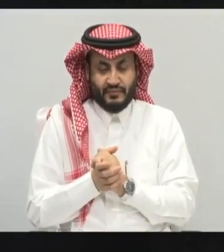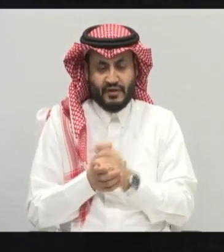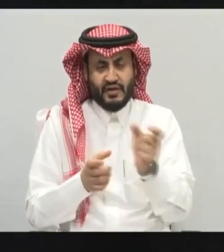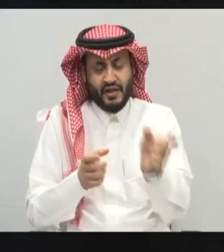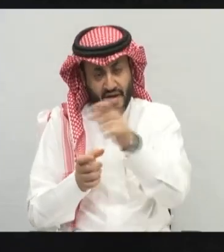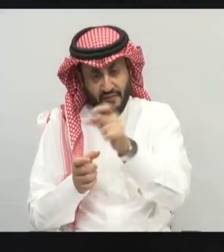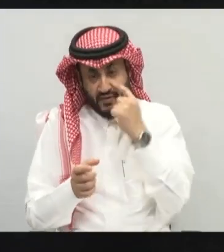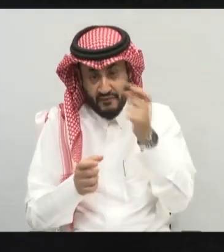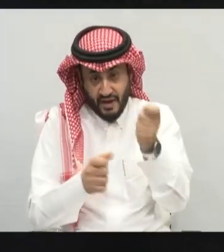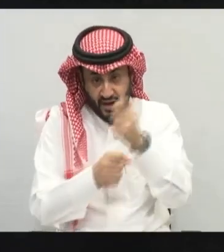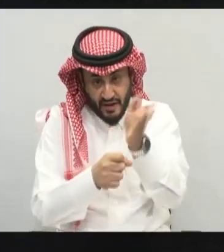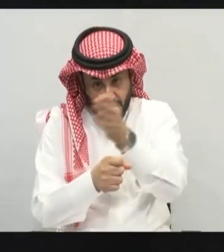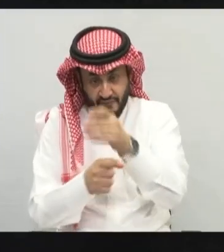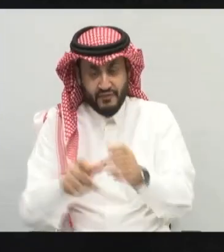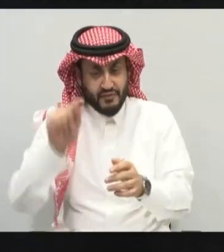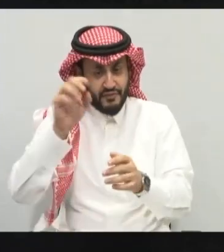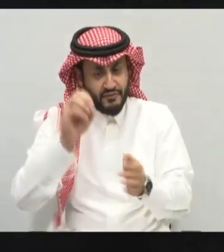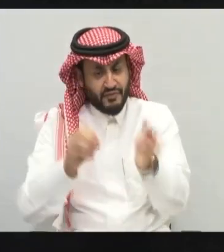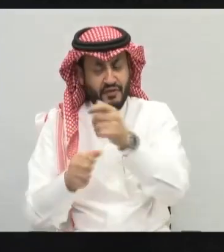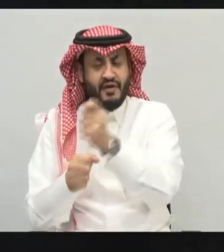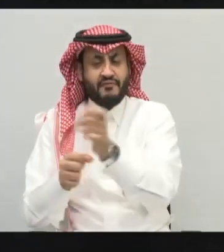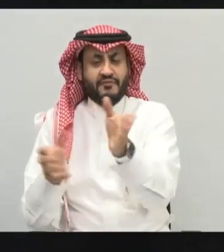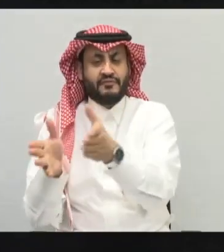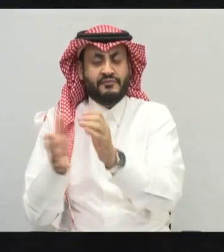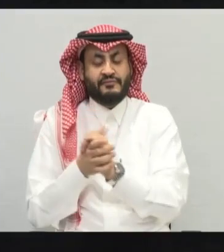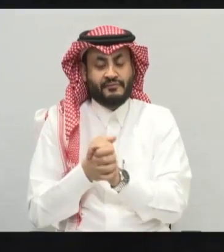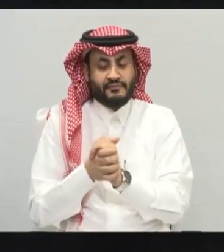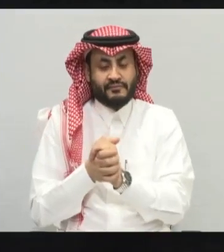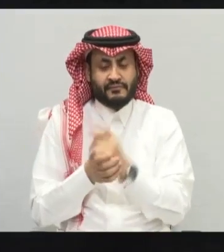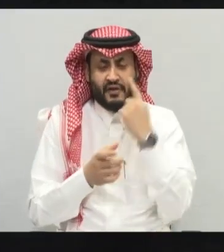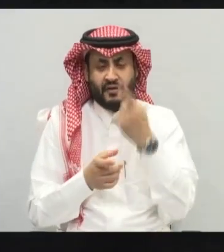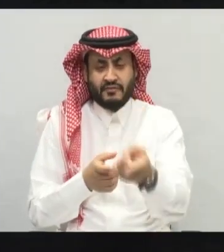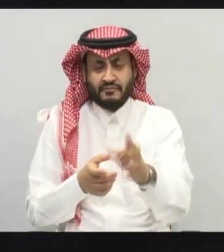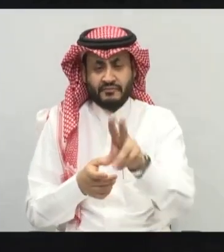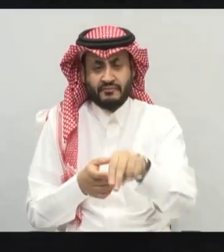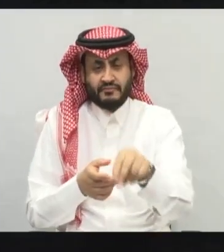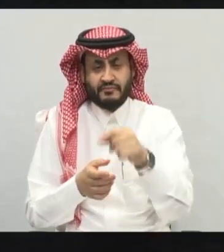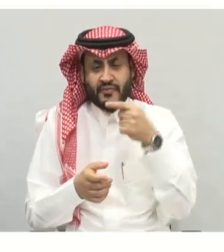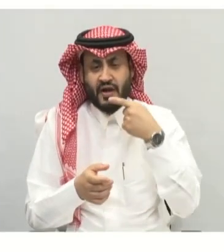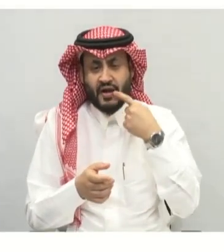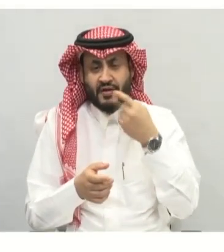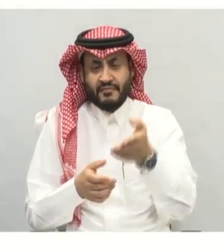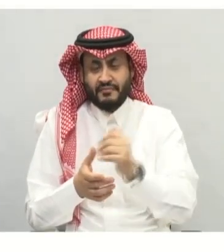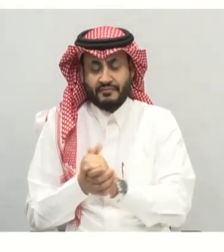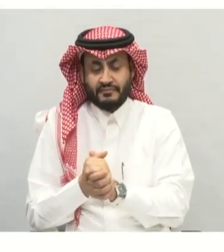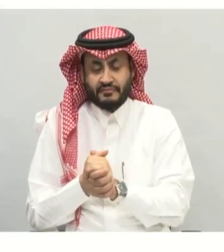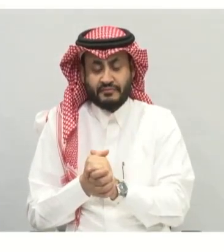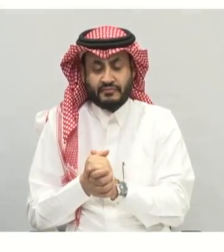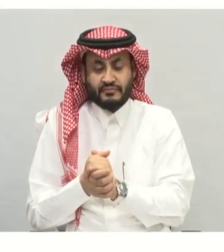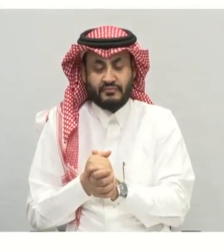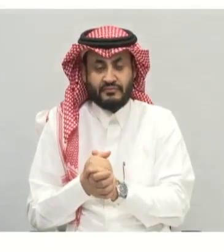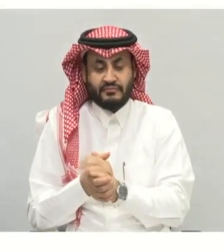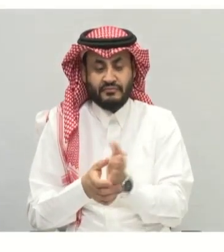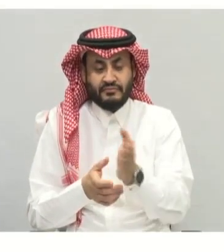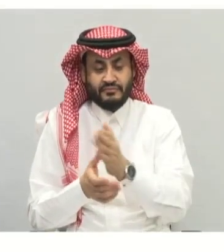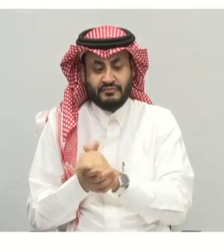after this verb we can use the inventive as we can see here in red and also